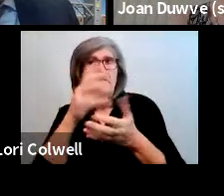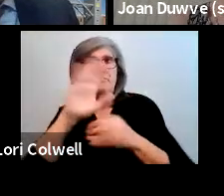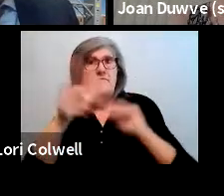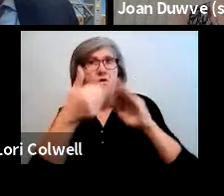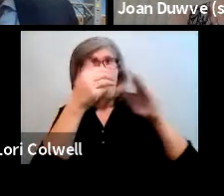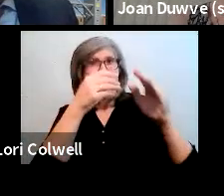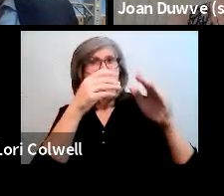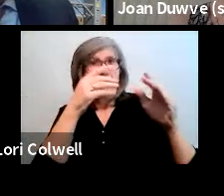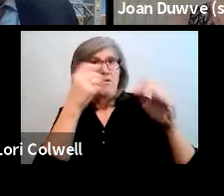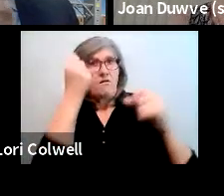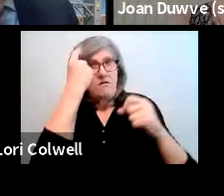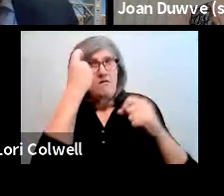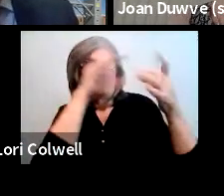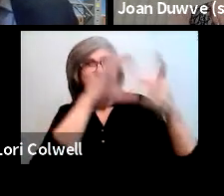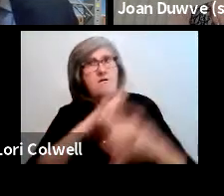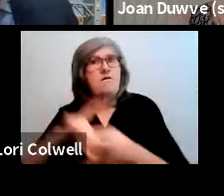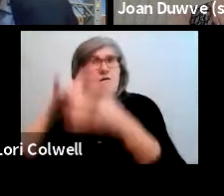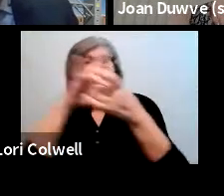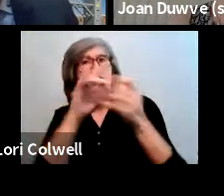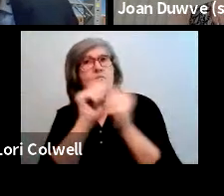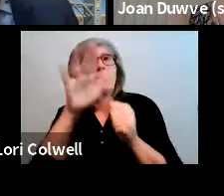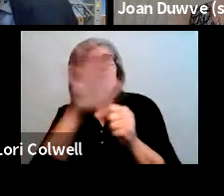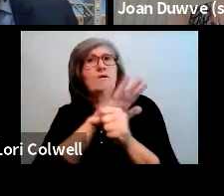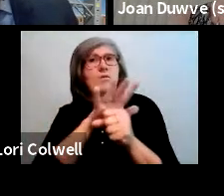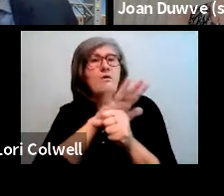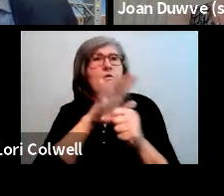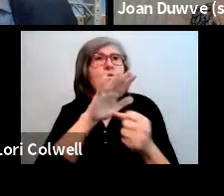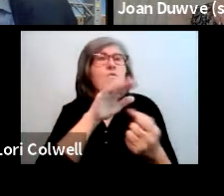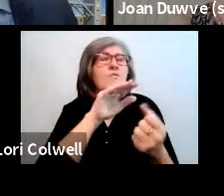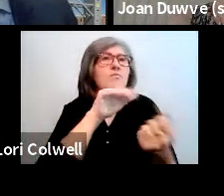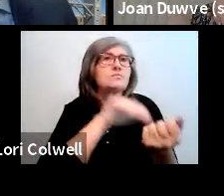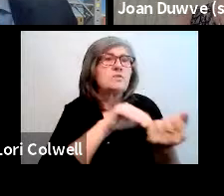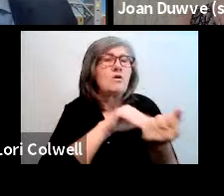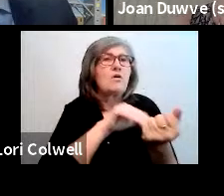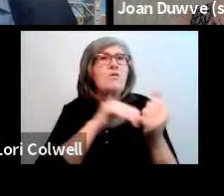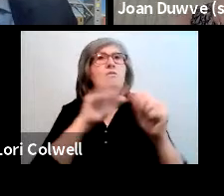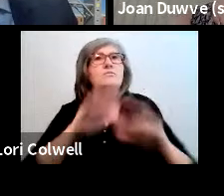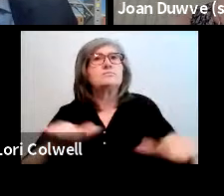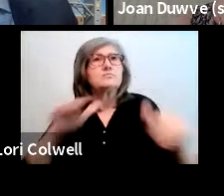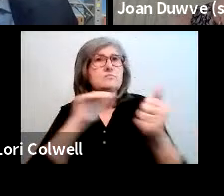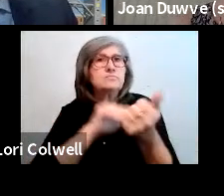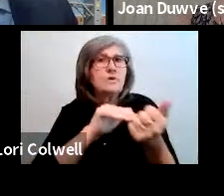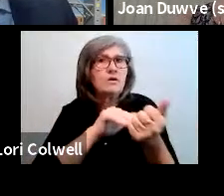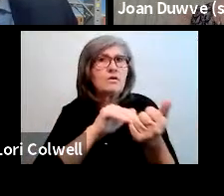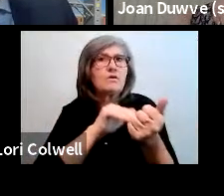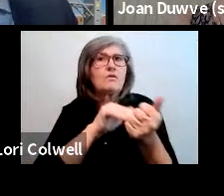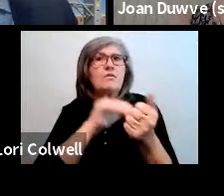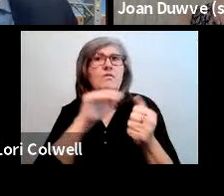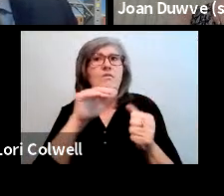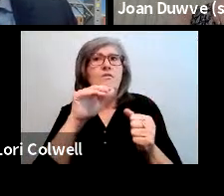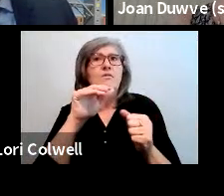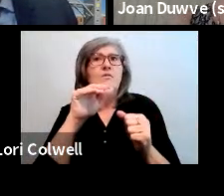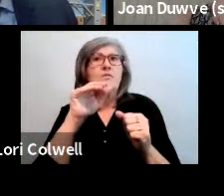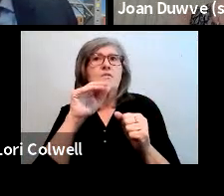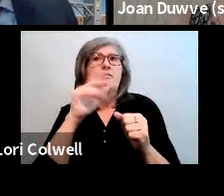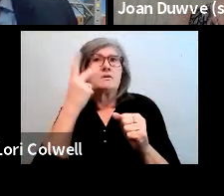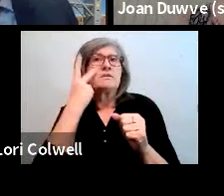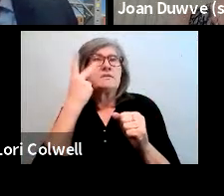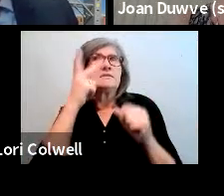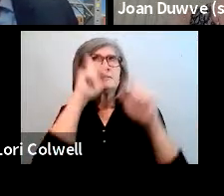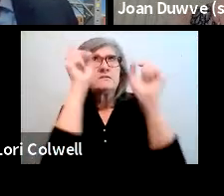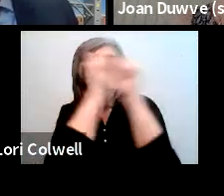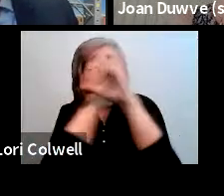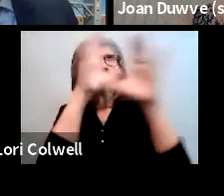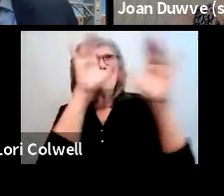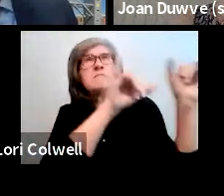connected with their local family physicians, pediatricians? I could see sort of a